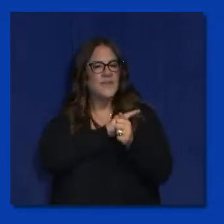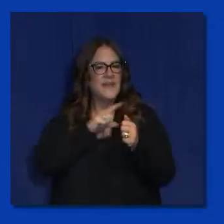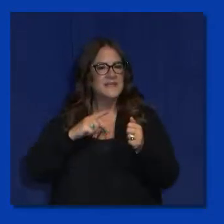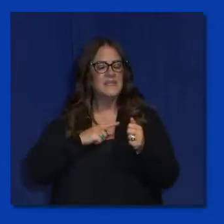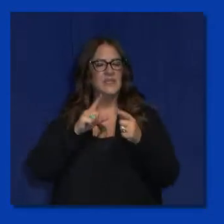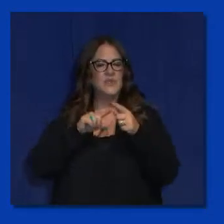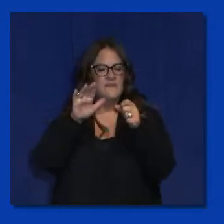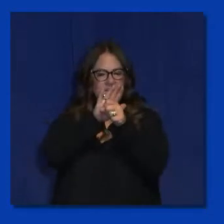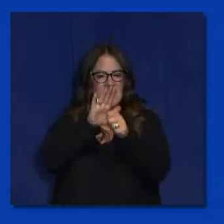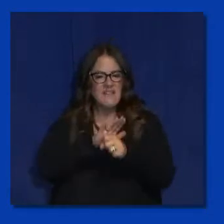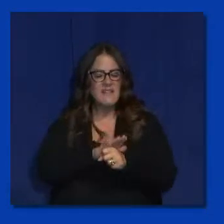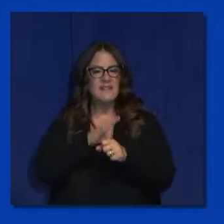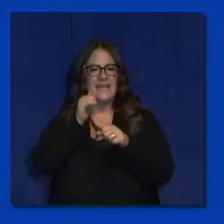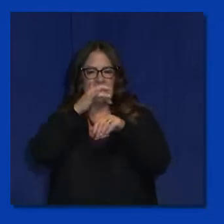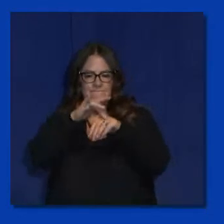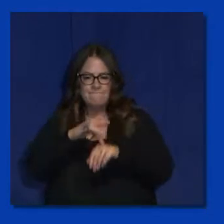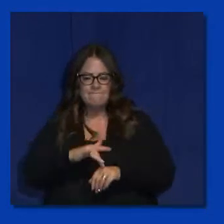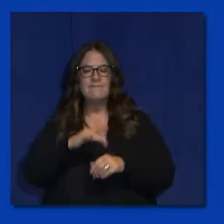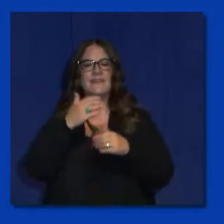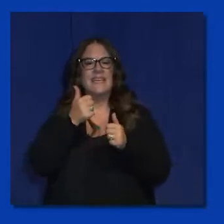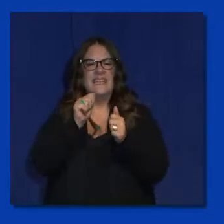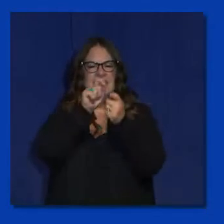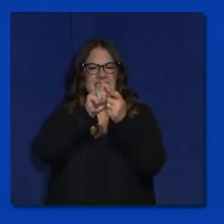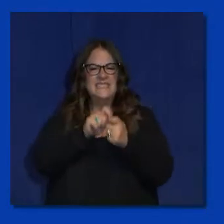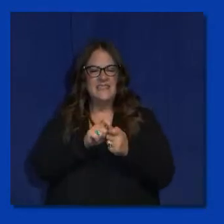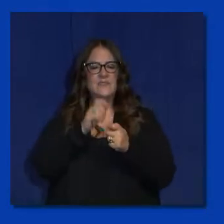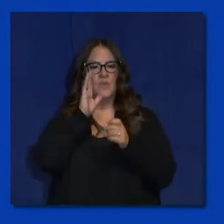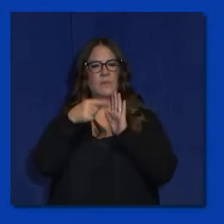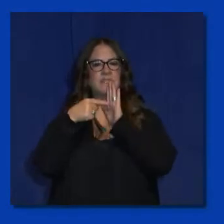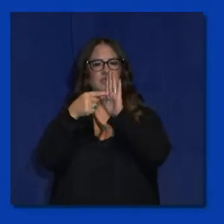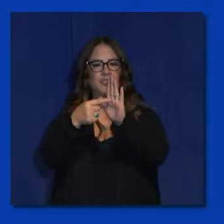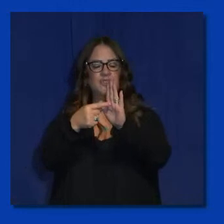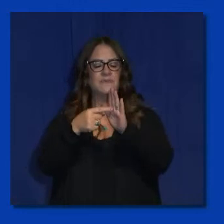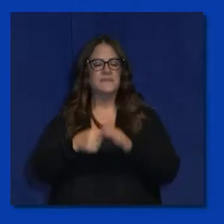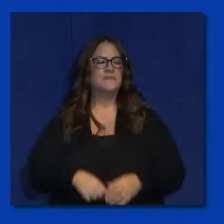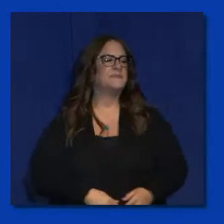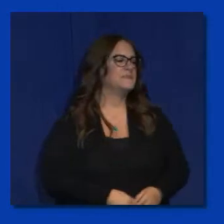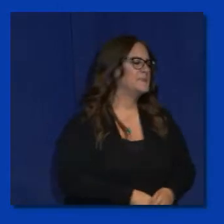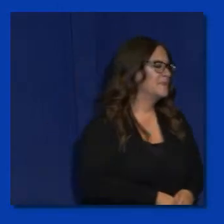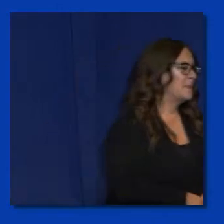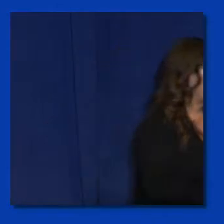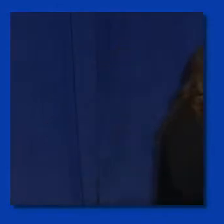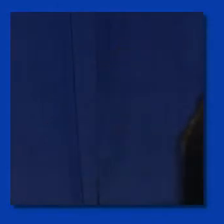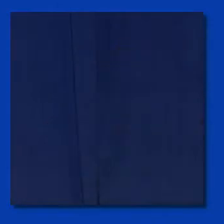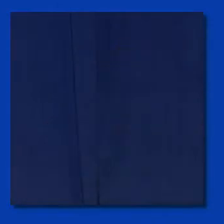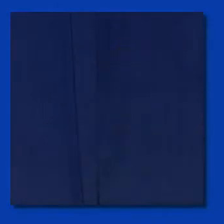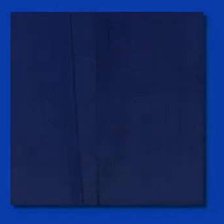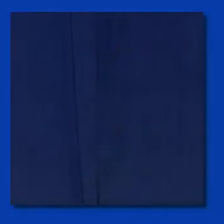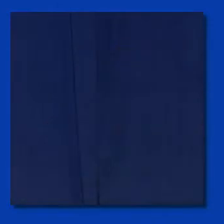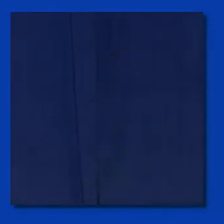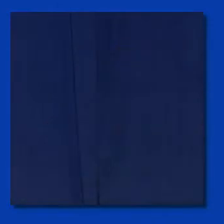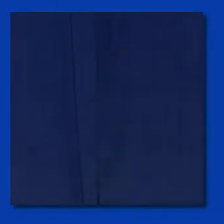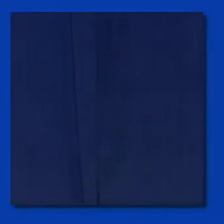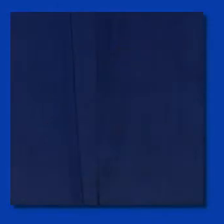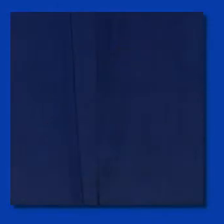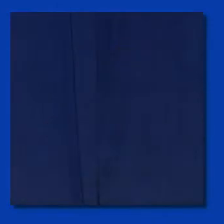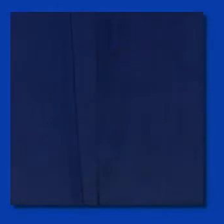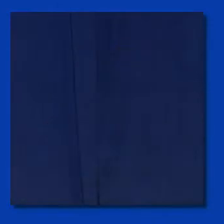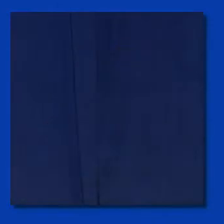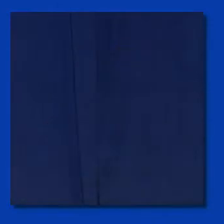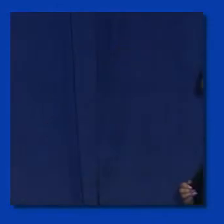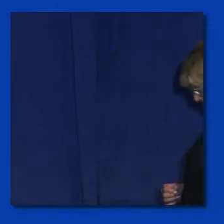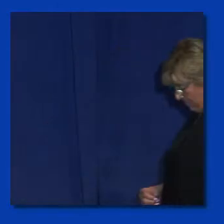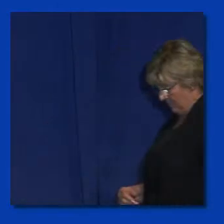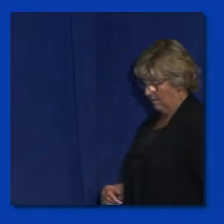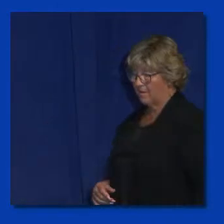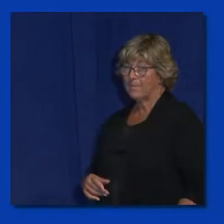in the blanks and some of the details and nuances that are still being worked out. Look, I talked about economic growth. We've